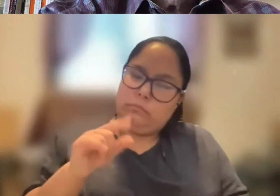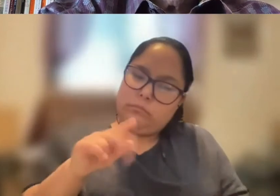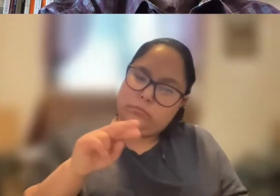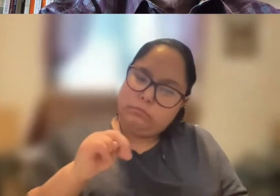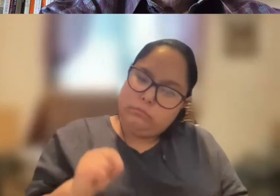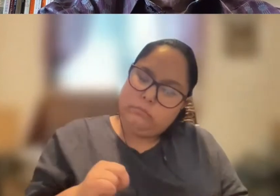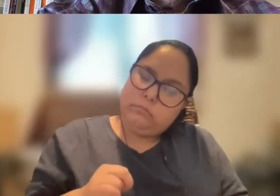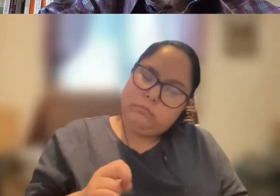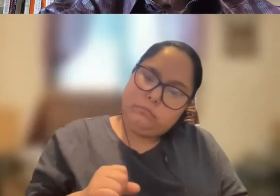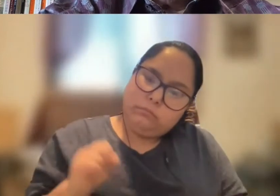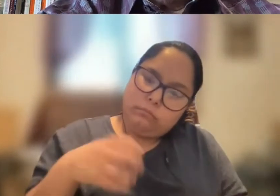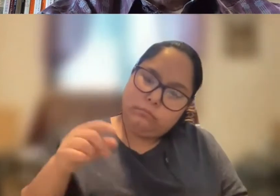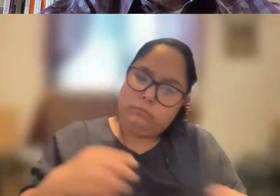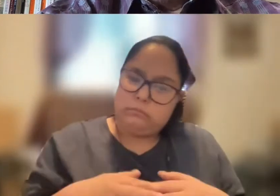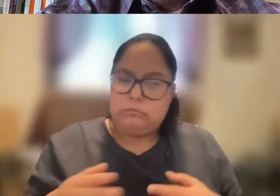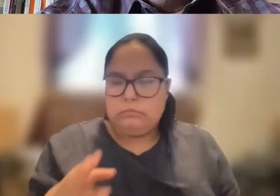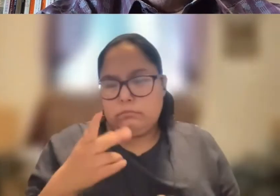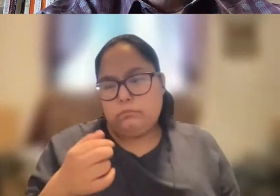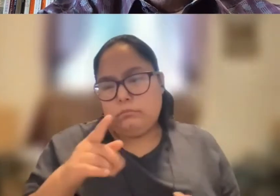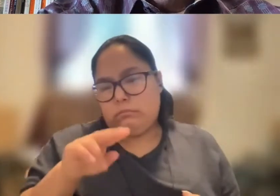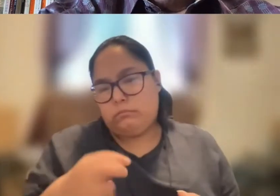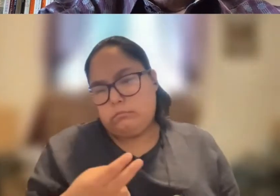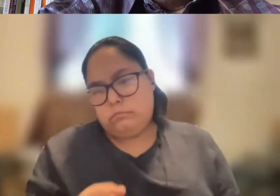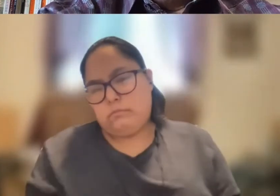Danes, probably followed by the Dutch.